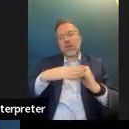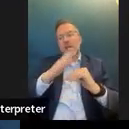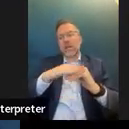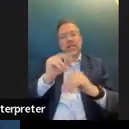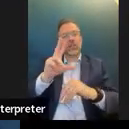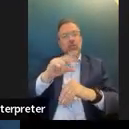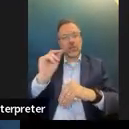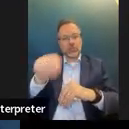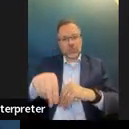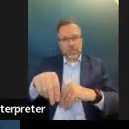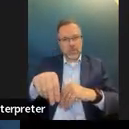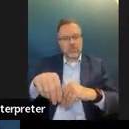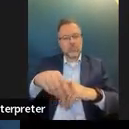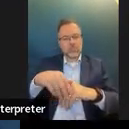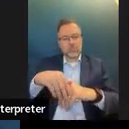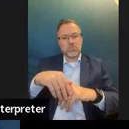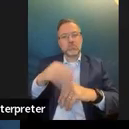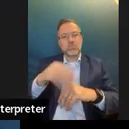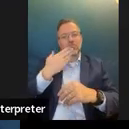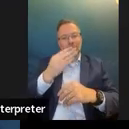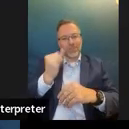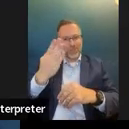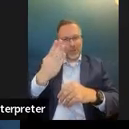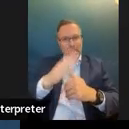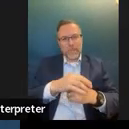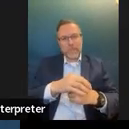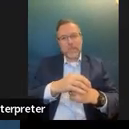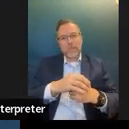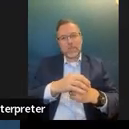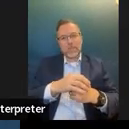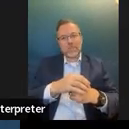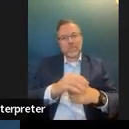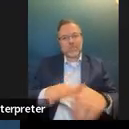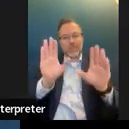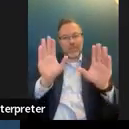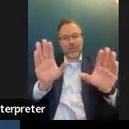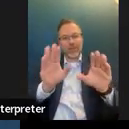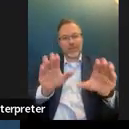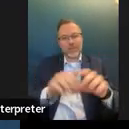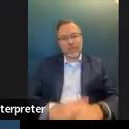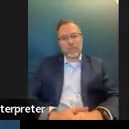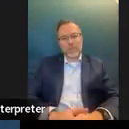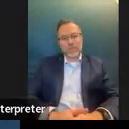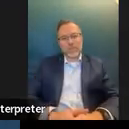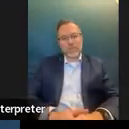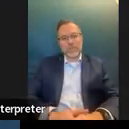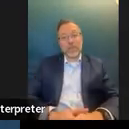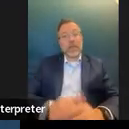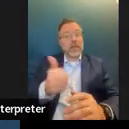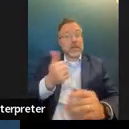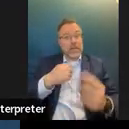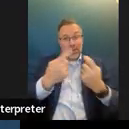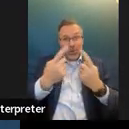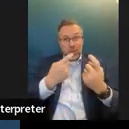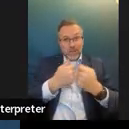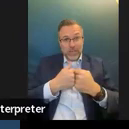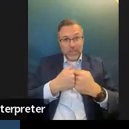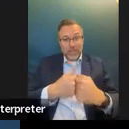opportunities. Nice job. You guys are awesome. All right. Any questions?